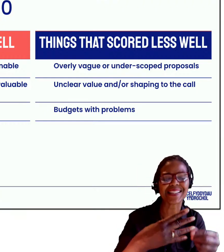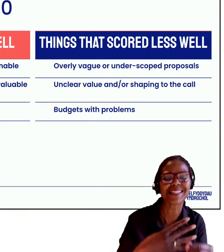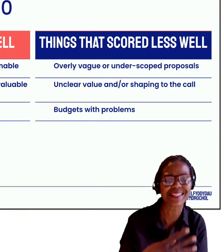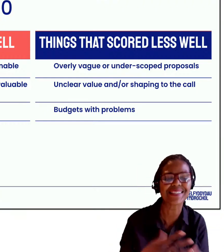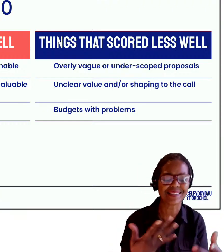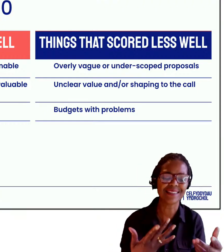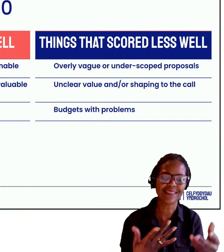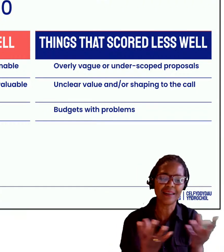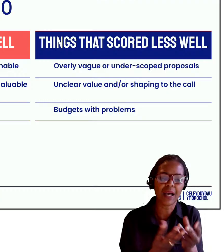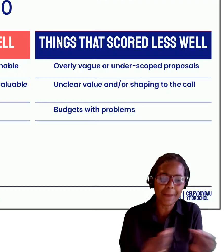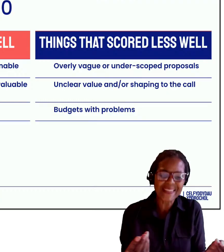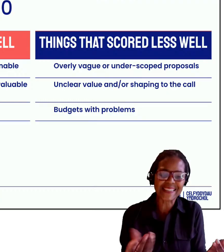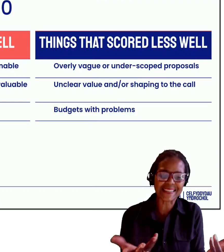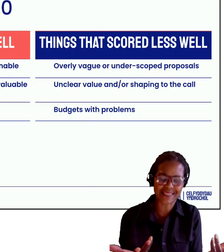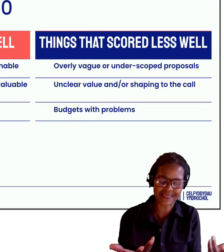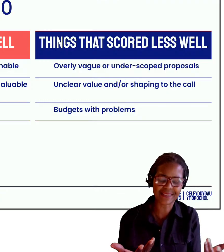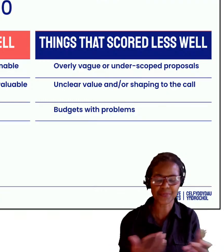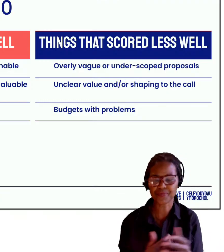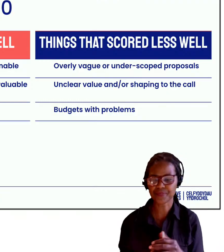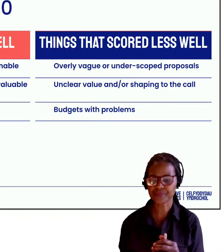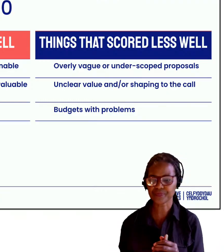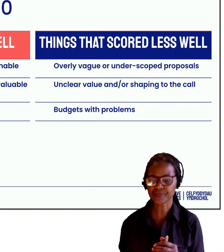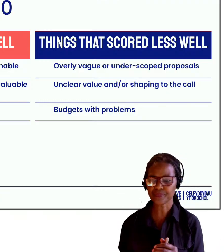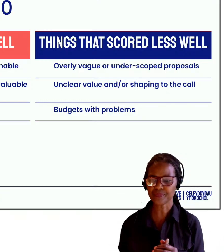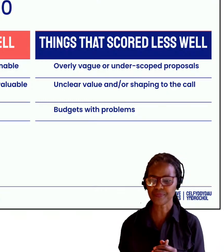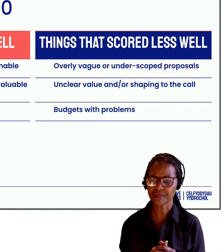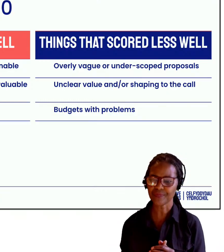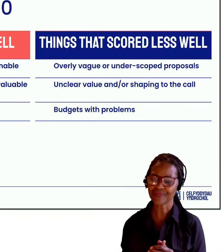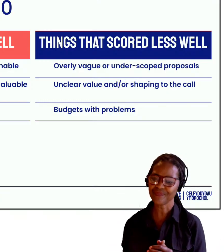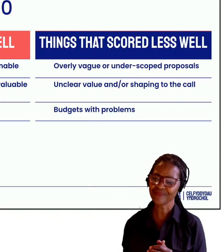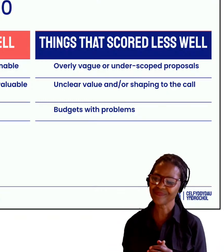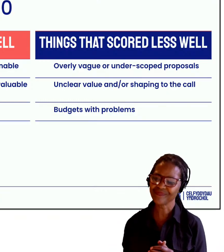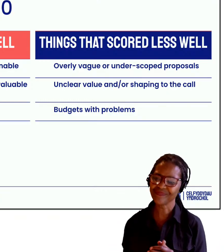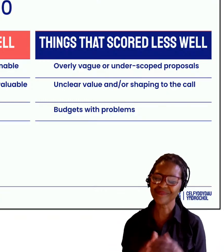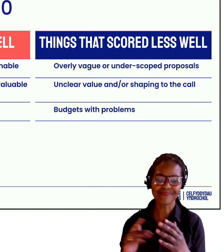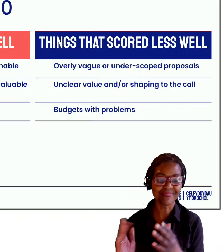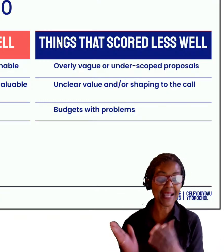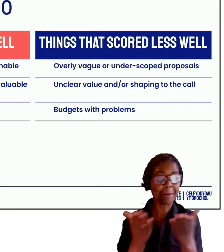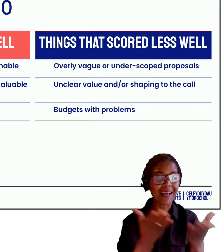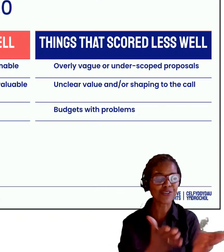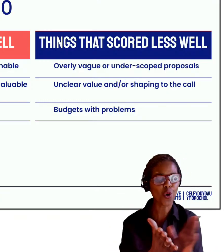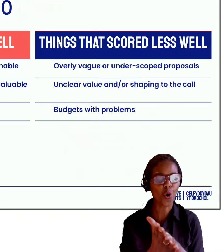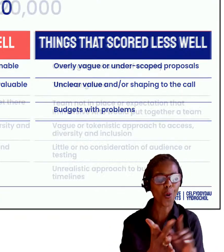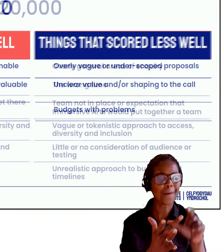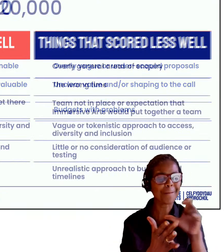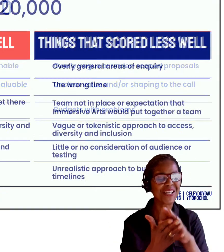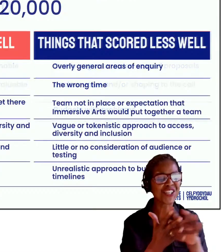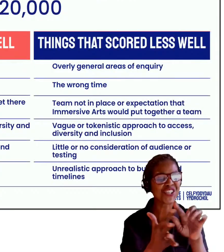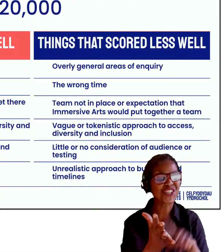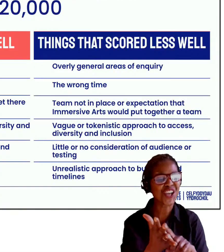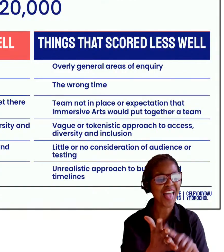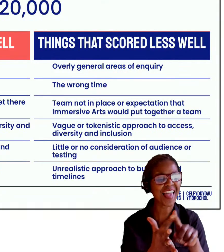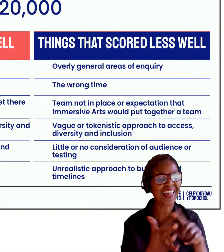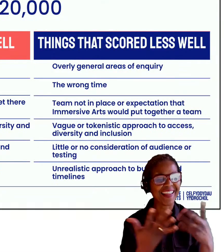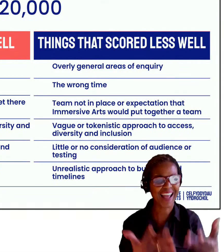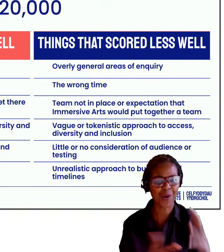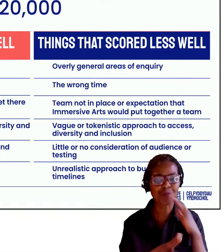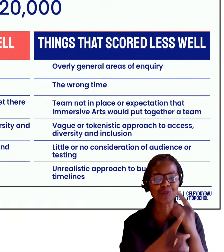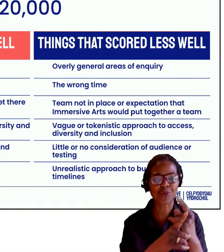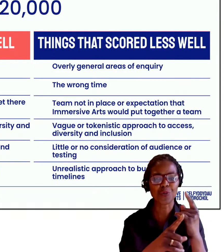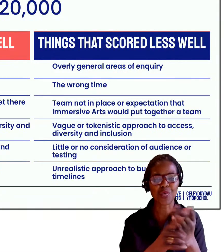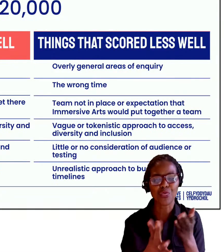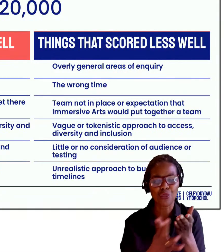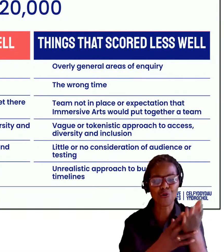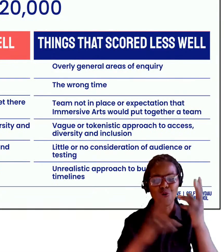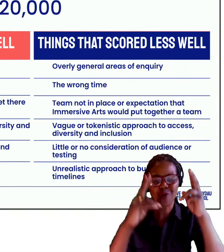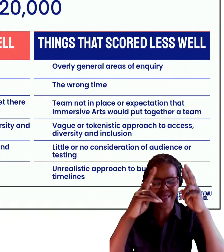proposal. Okay, I'm going to hand over to Michelle now to talk through experiment.